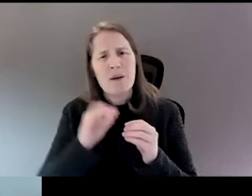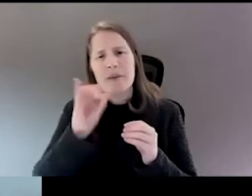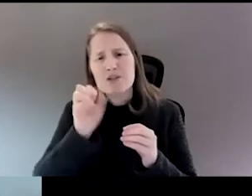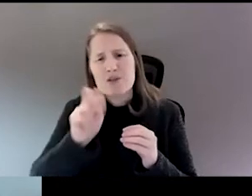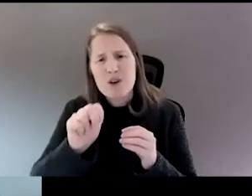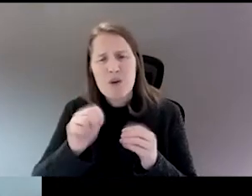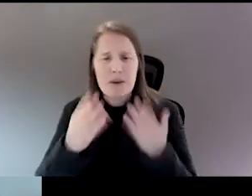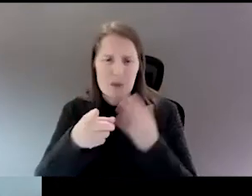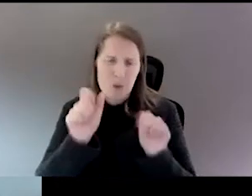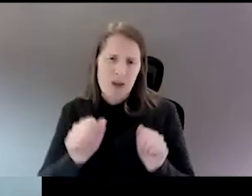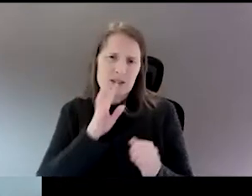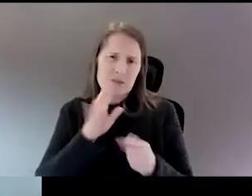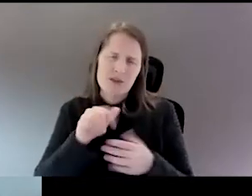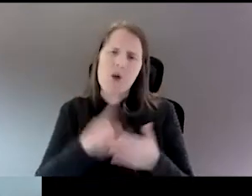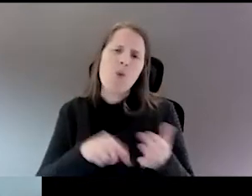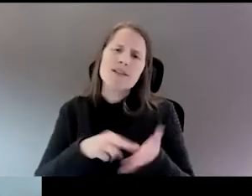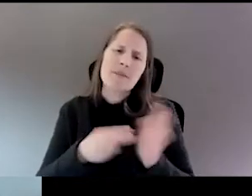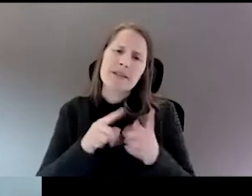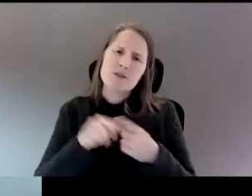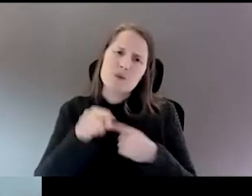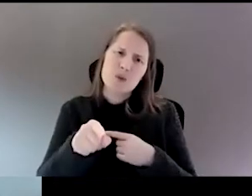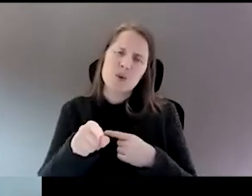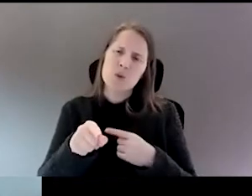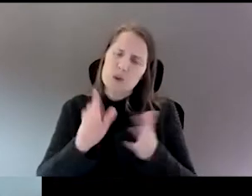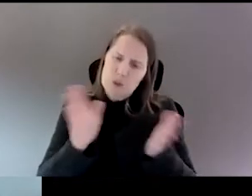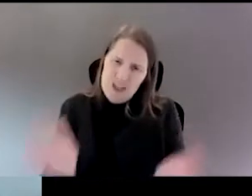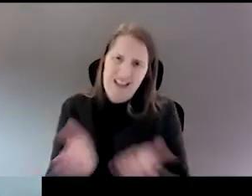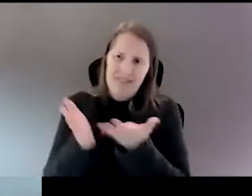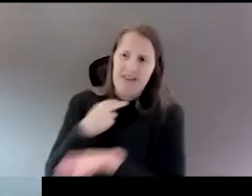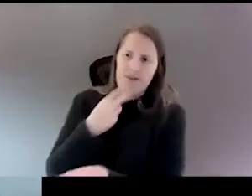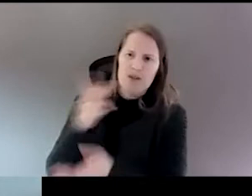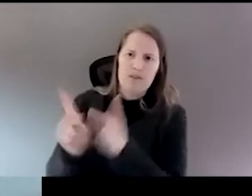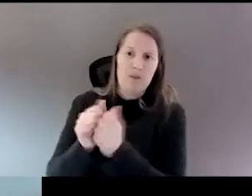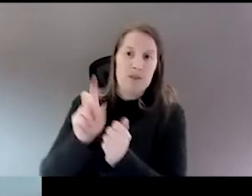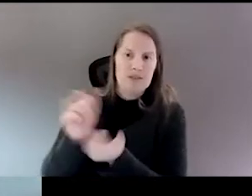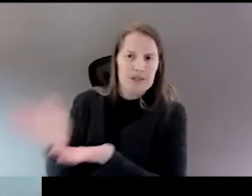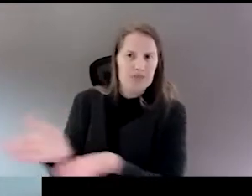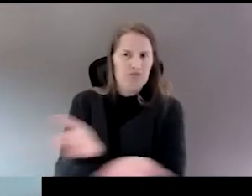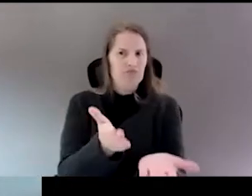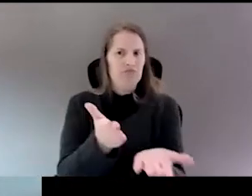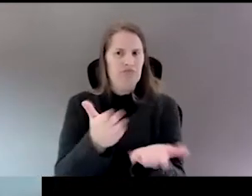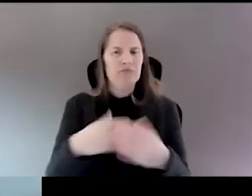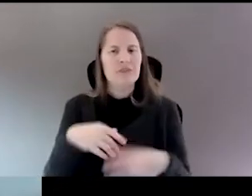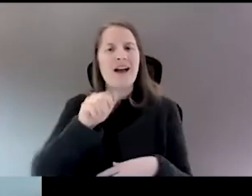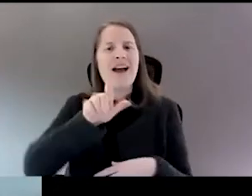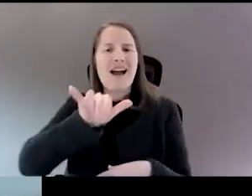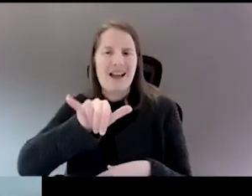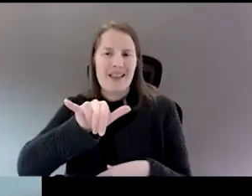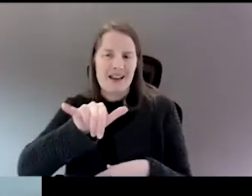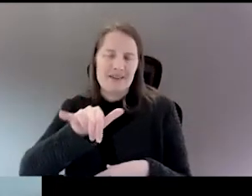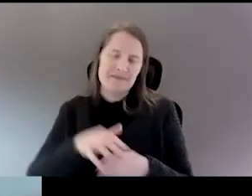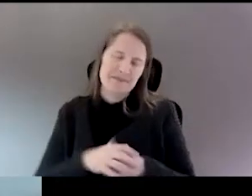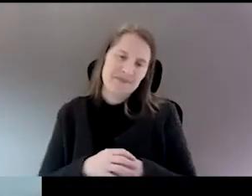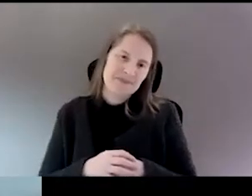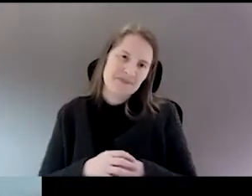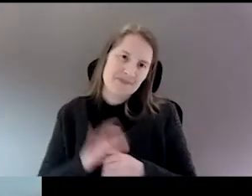to you to elevate the voices of people with disabilities and to sort of act as an ally, if you will, since that's language that we're hearing a lot